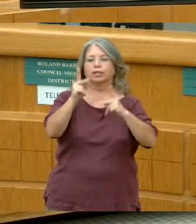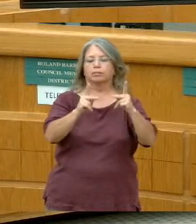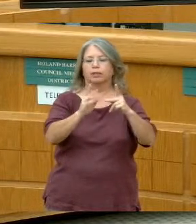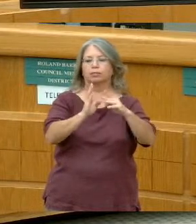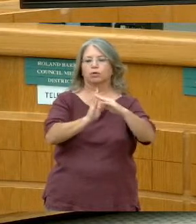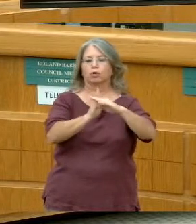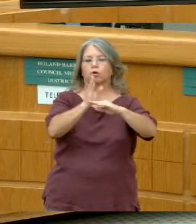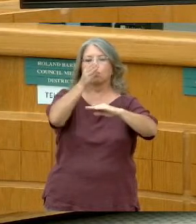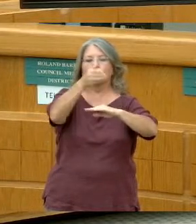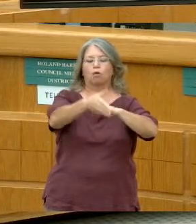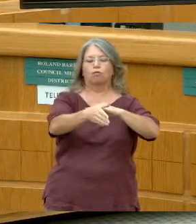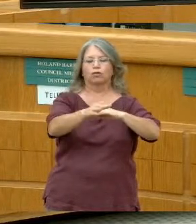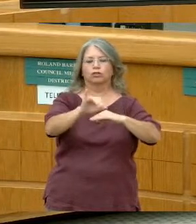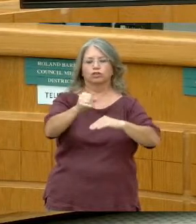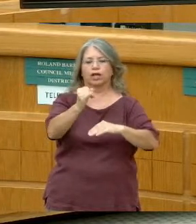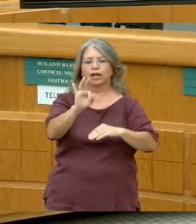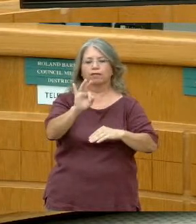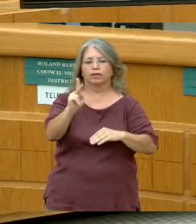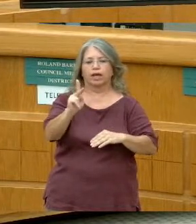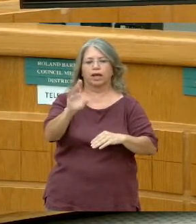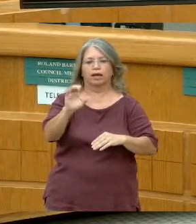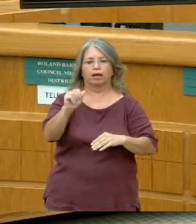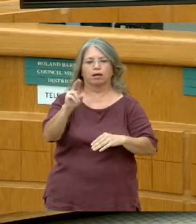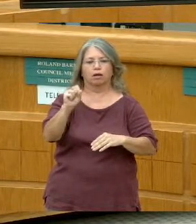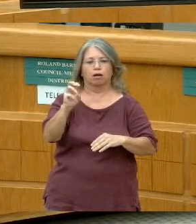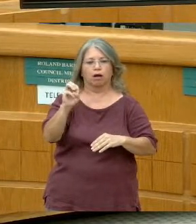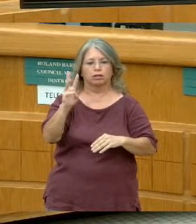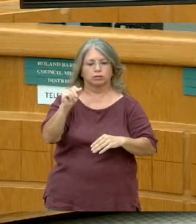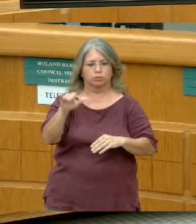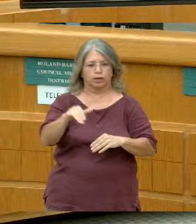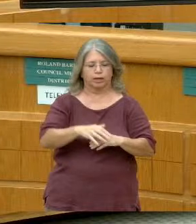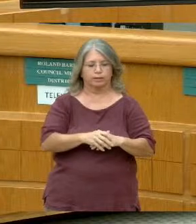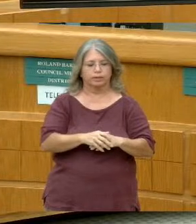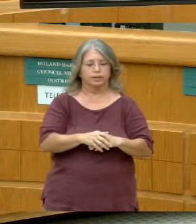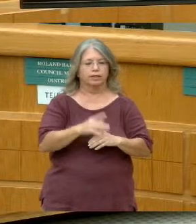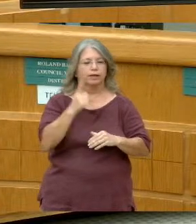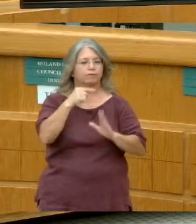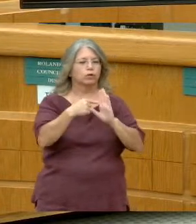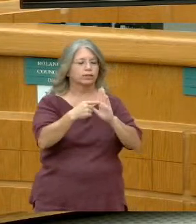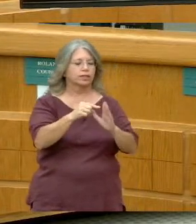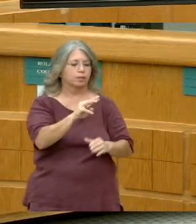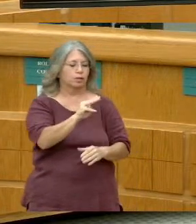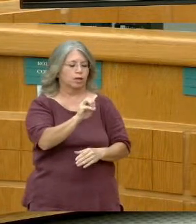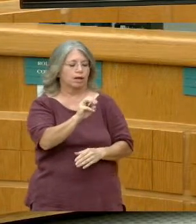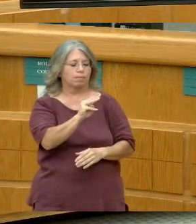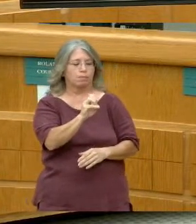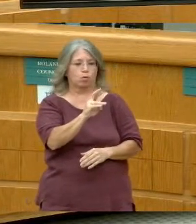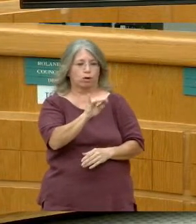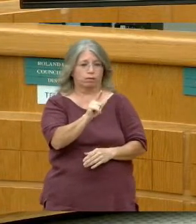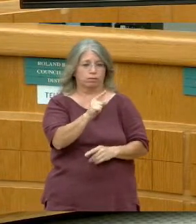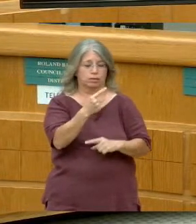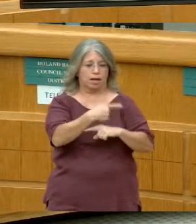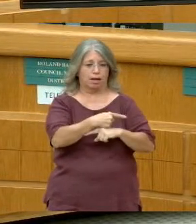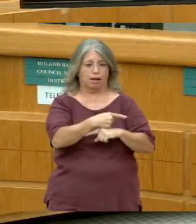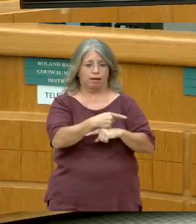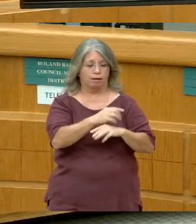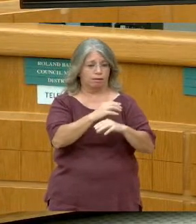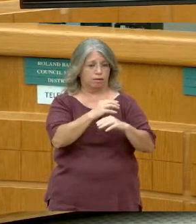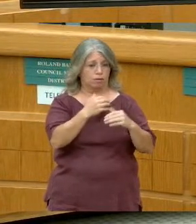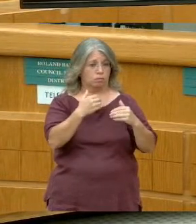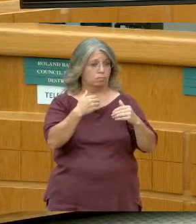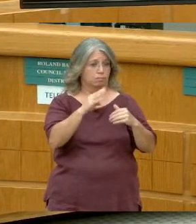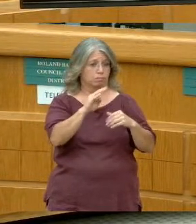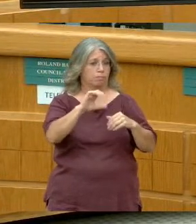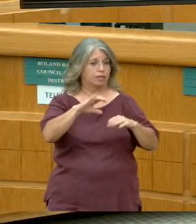Island. So around the Memorial Day holiday, when the beaches were not restricted, there was about 25